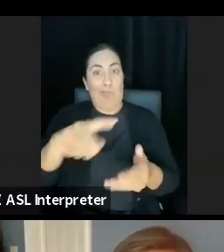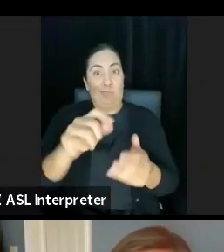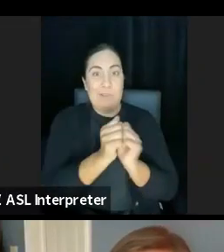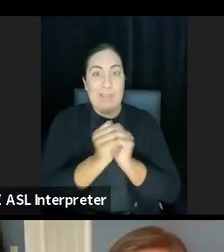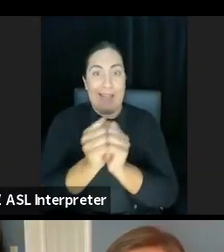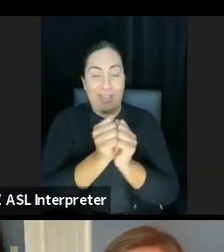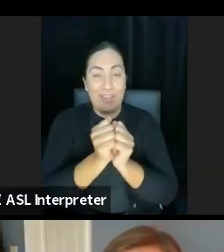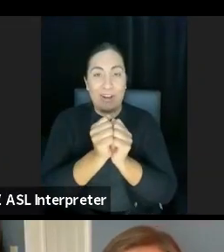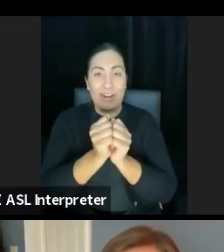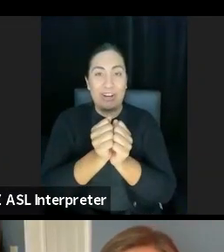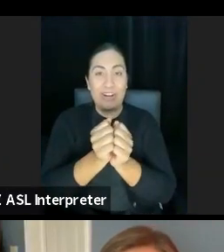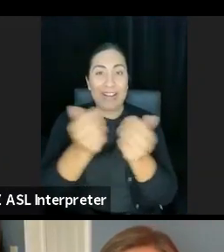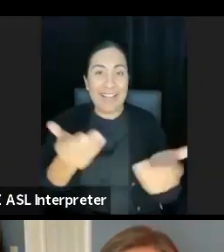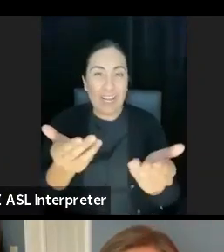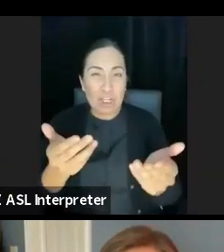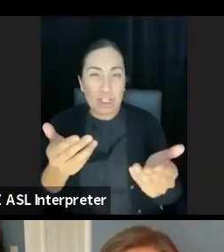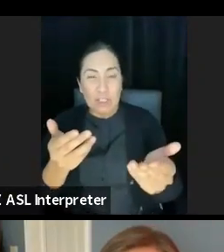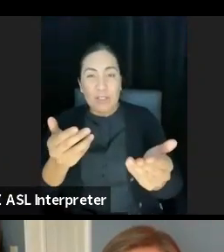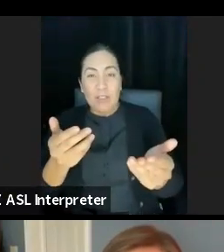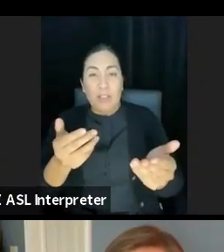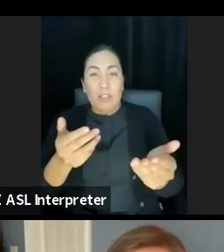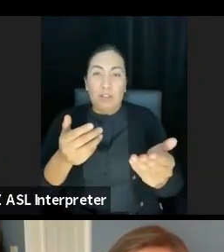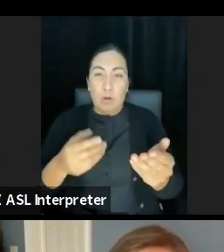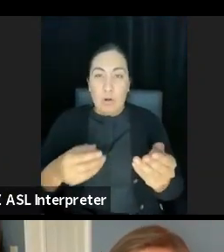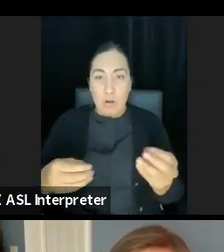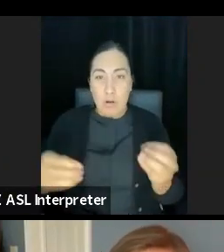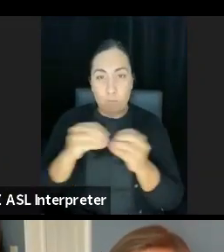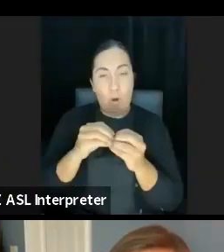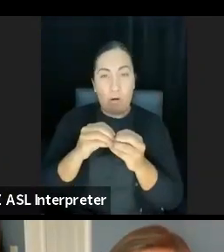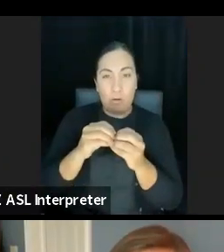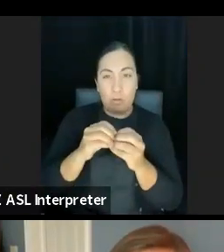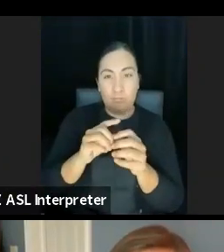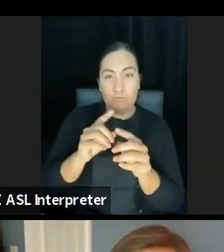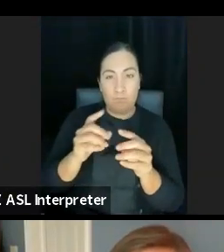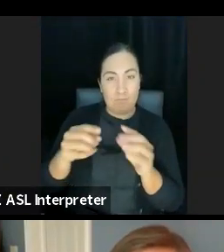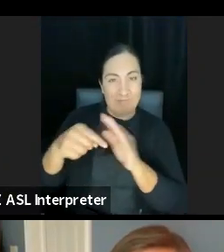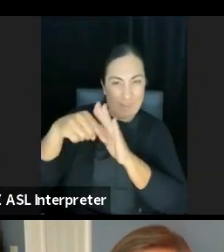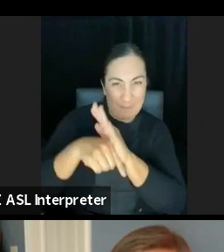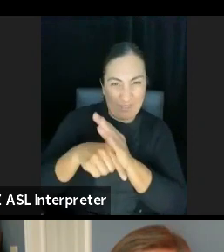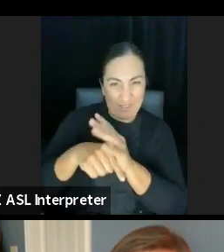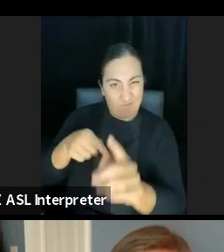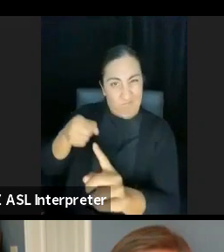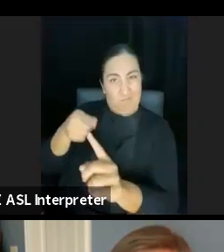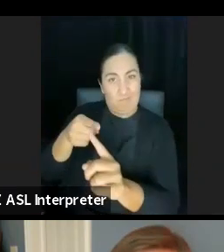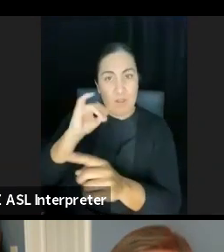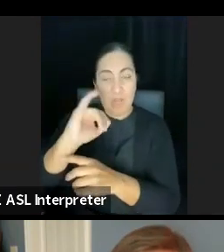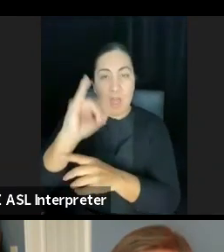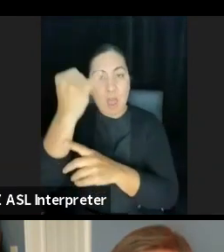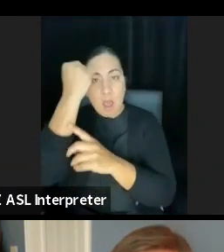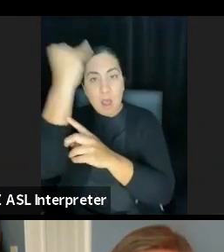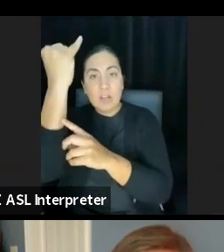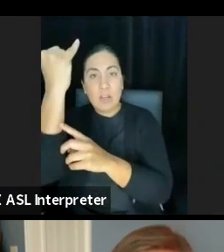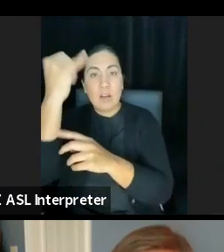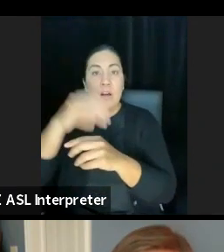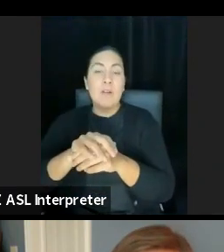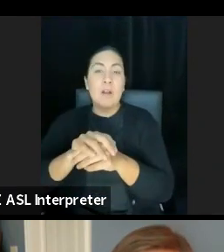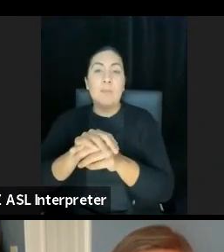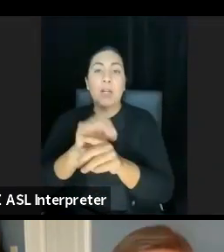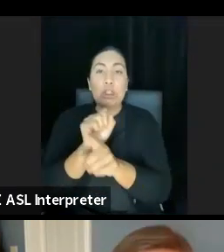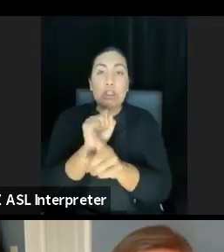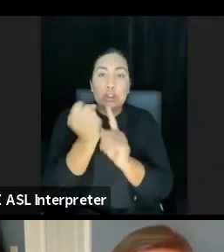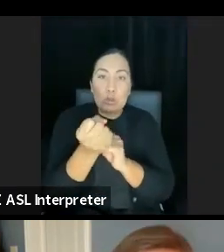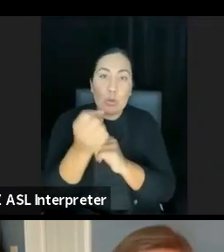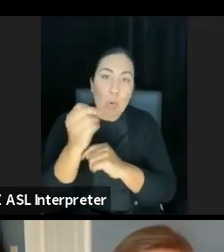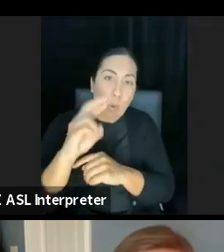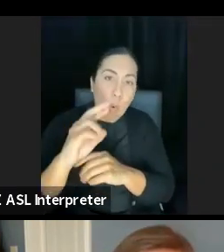you know, to kind of angle into that a little bit more deeply, this idea of social, or probably